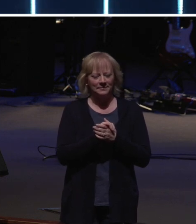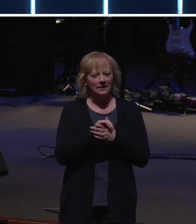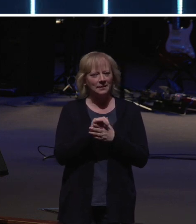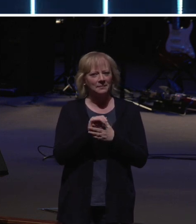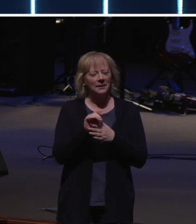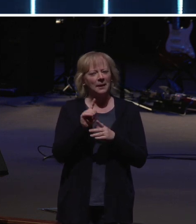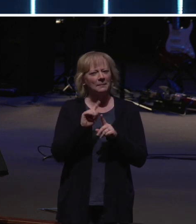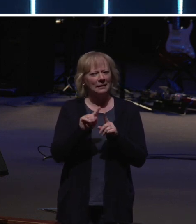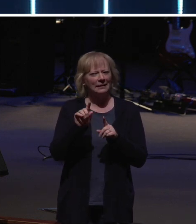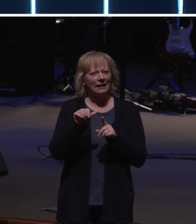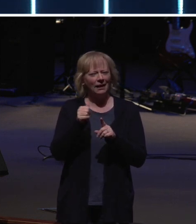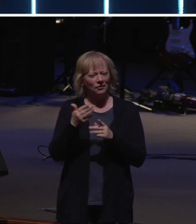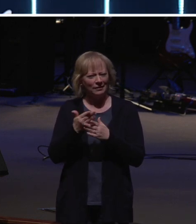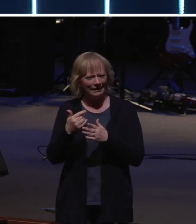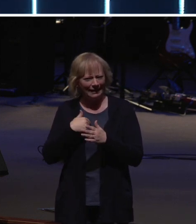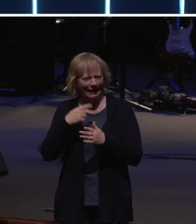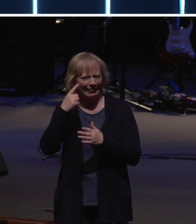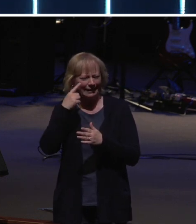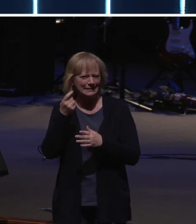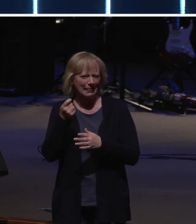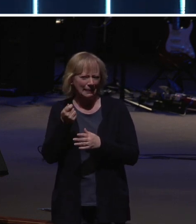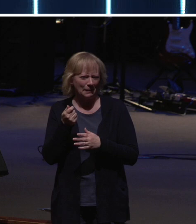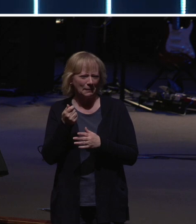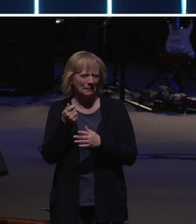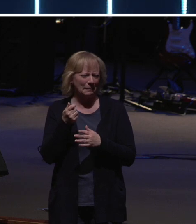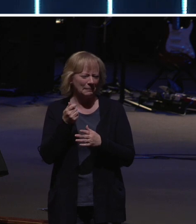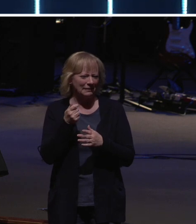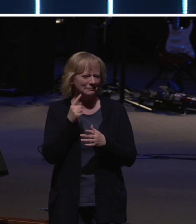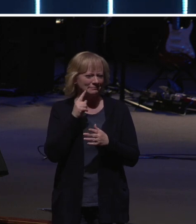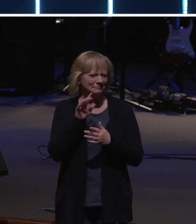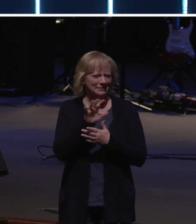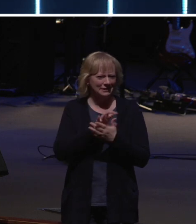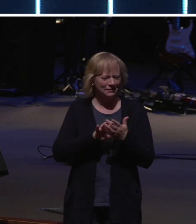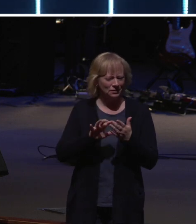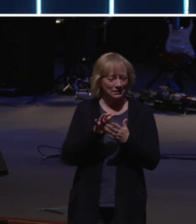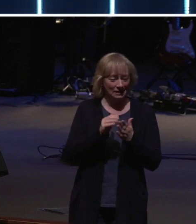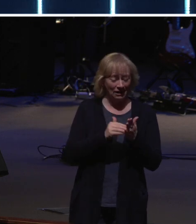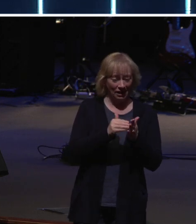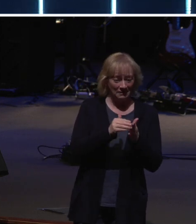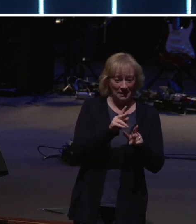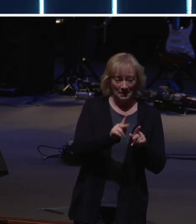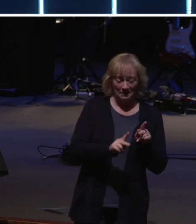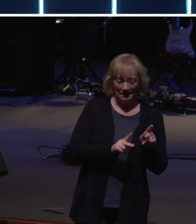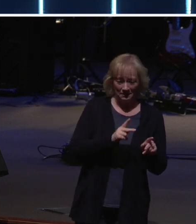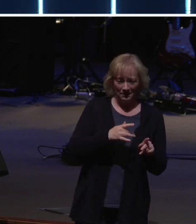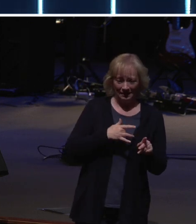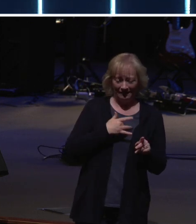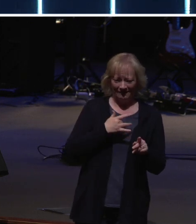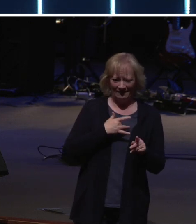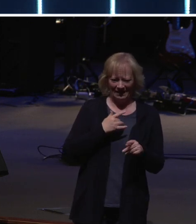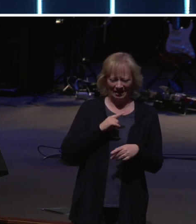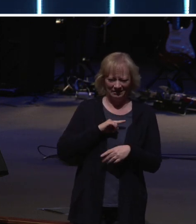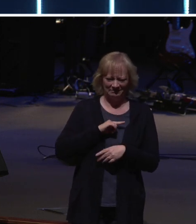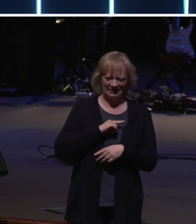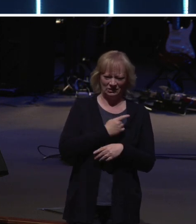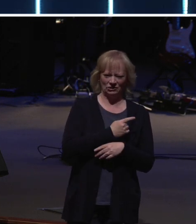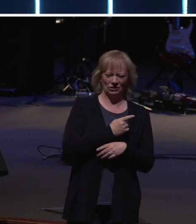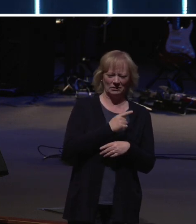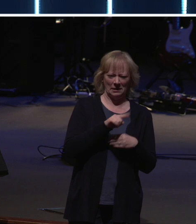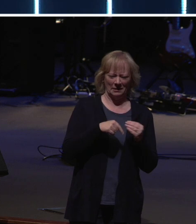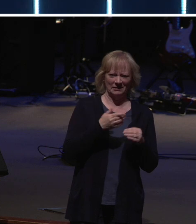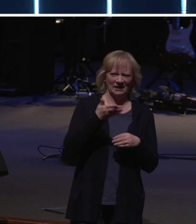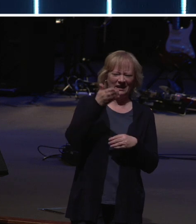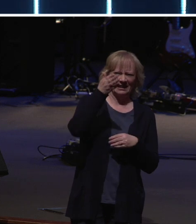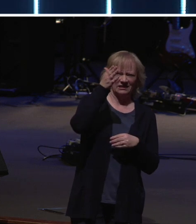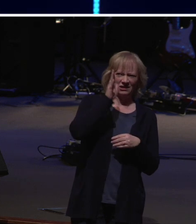But the other thing that I find somewhat ironic about the subject is that often those who chafe at God having